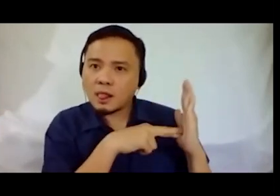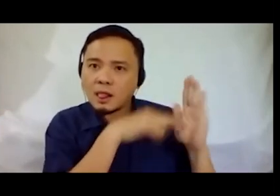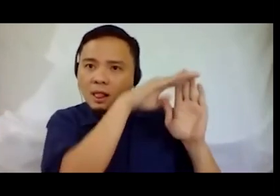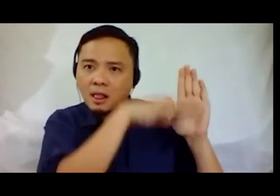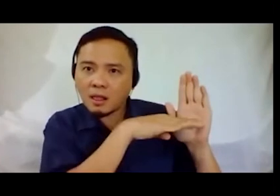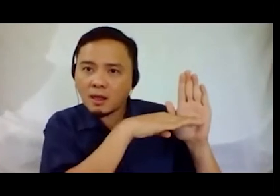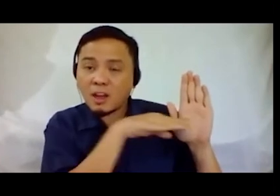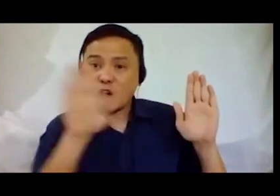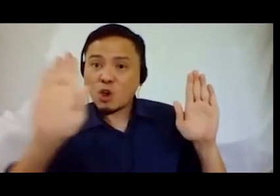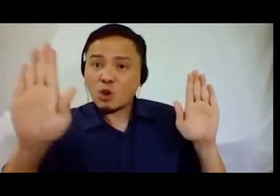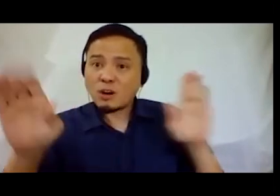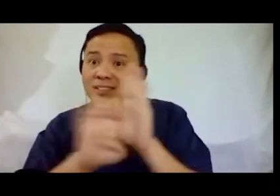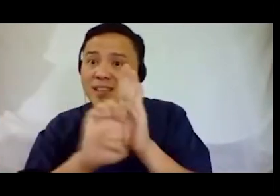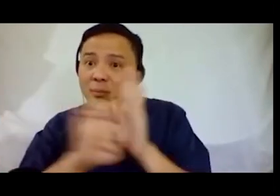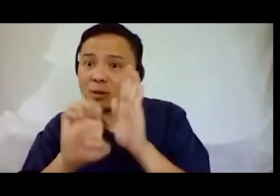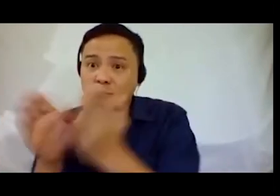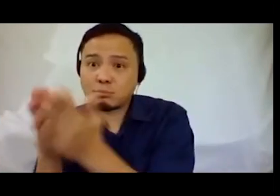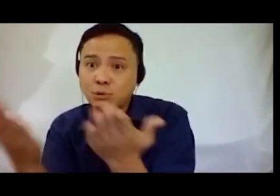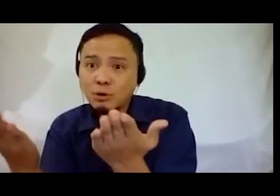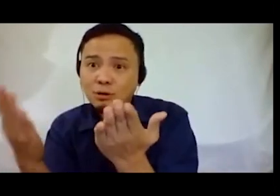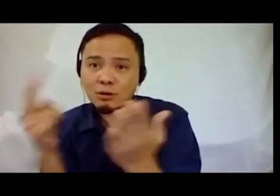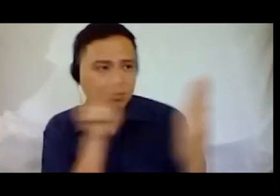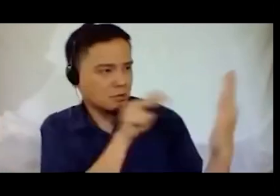correct interpretation?